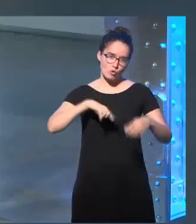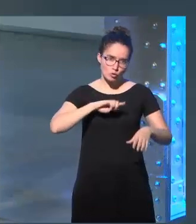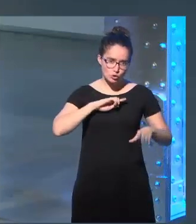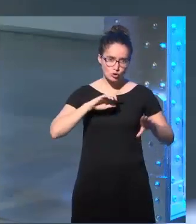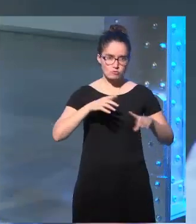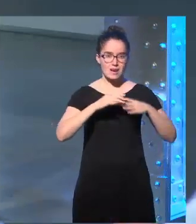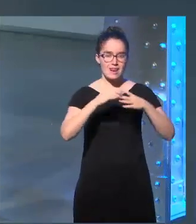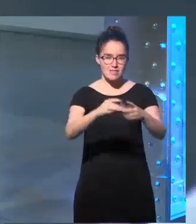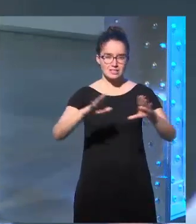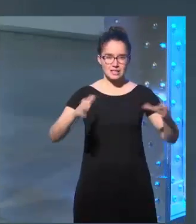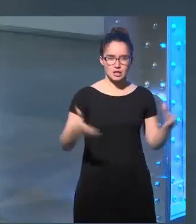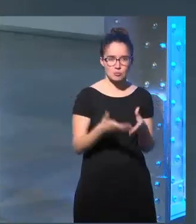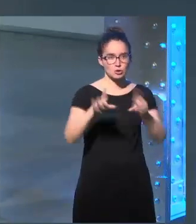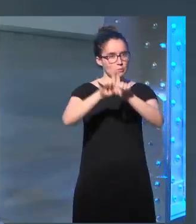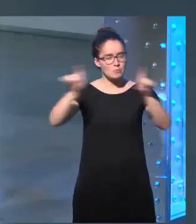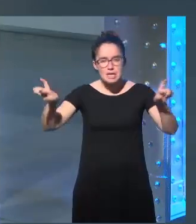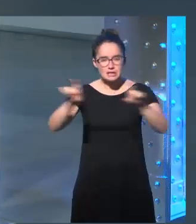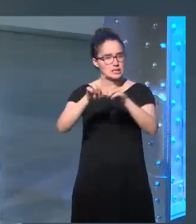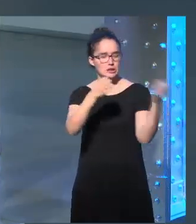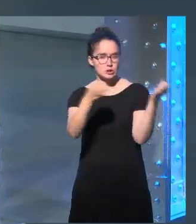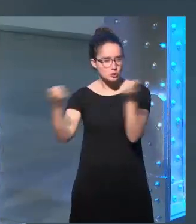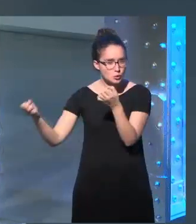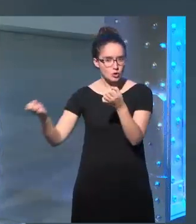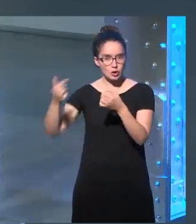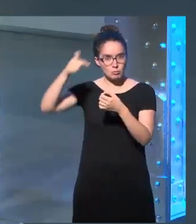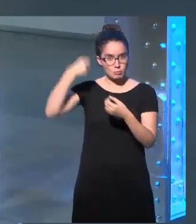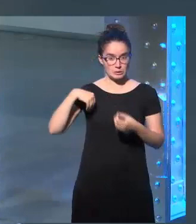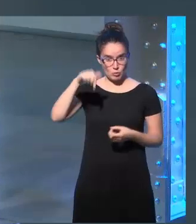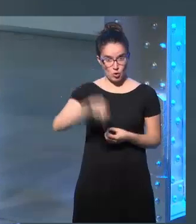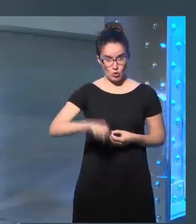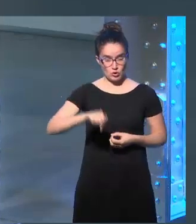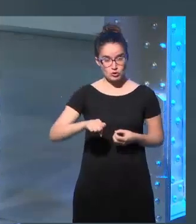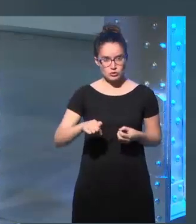we, those who lead teams, not just companies or